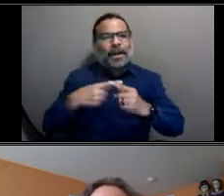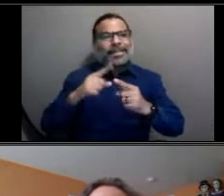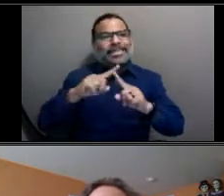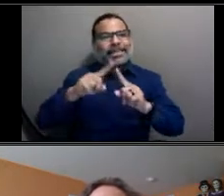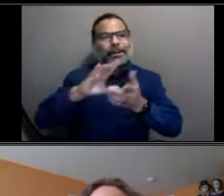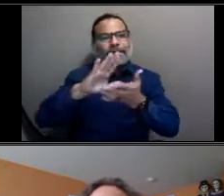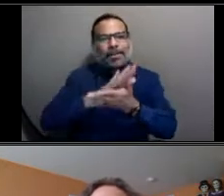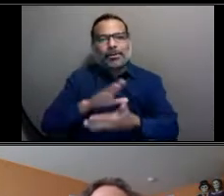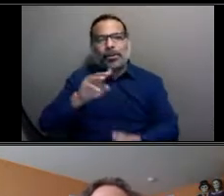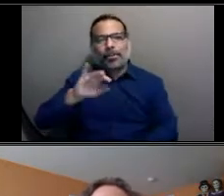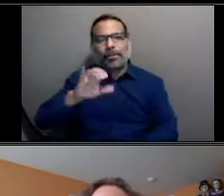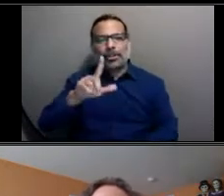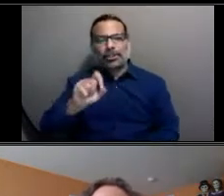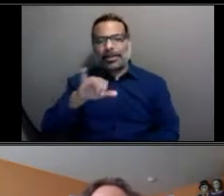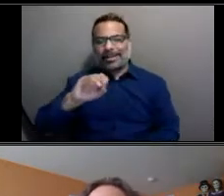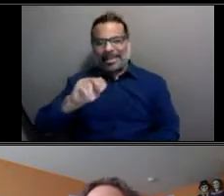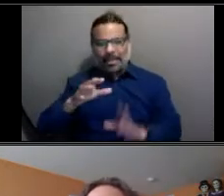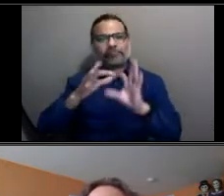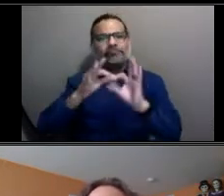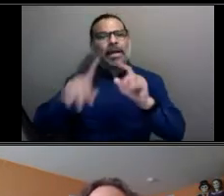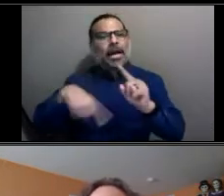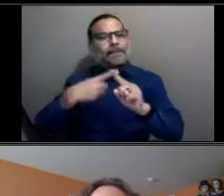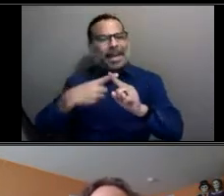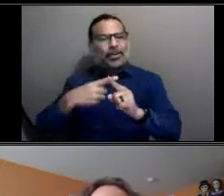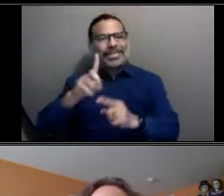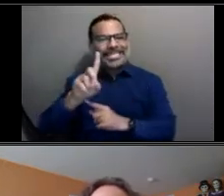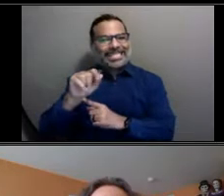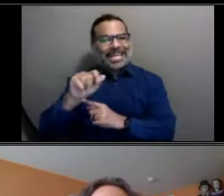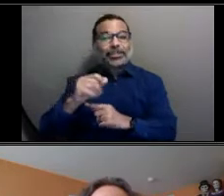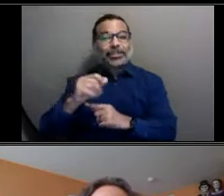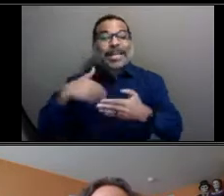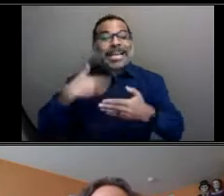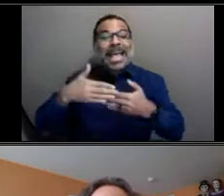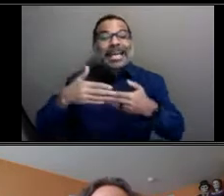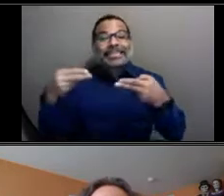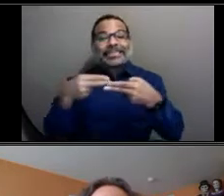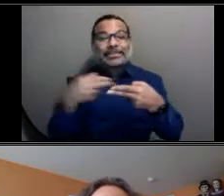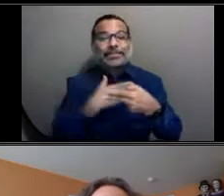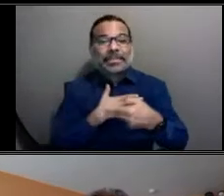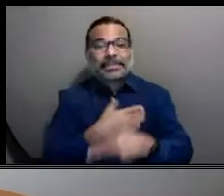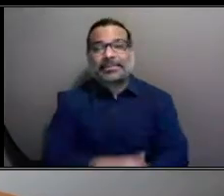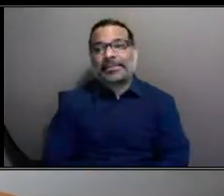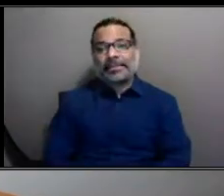Dr. Yin can present some data on those. So next slide, Fatima.